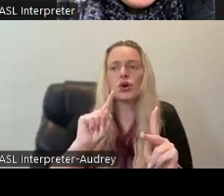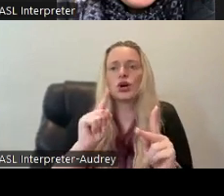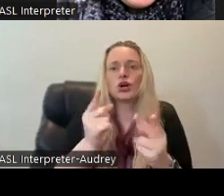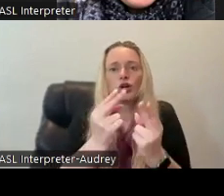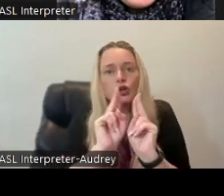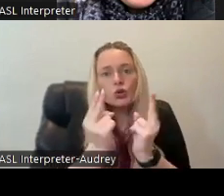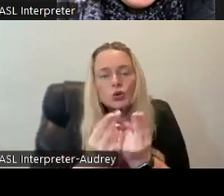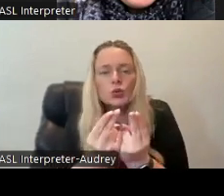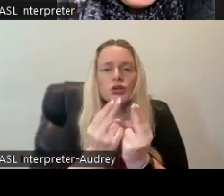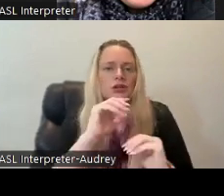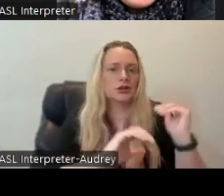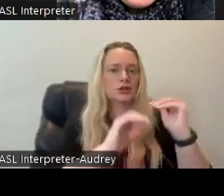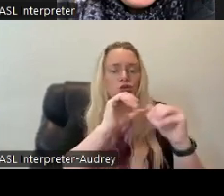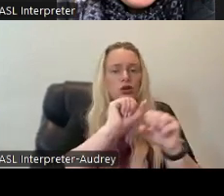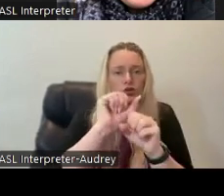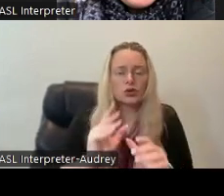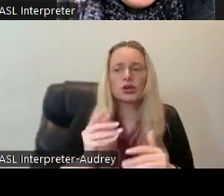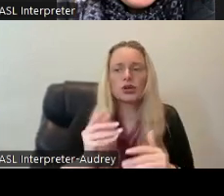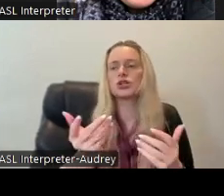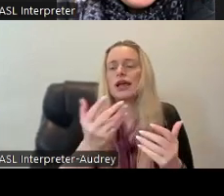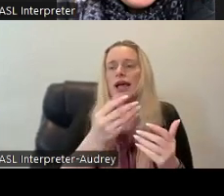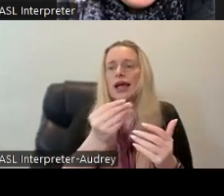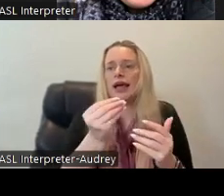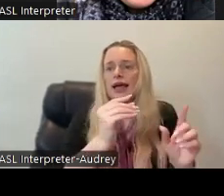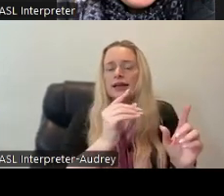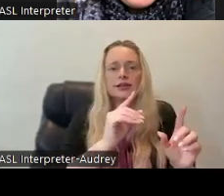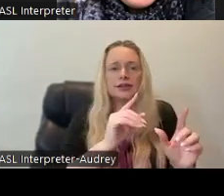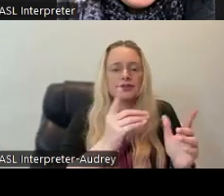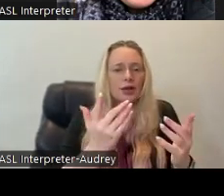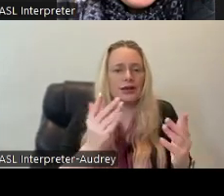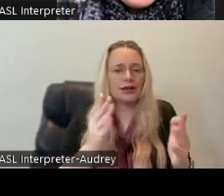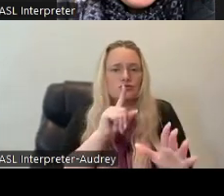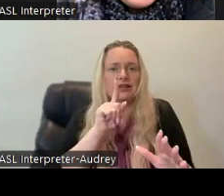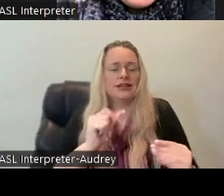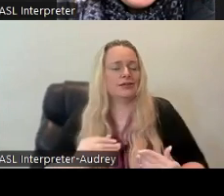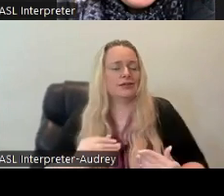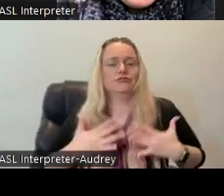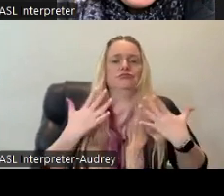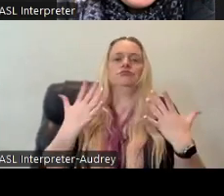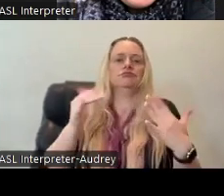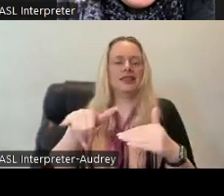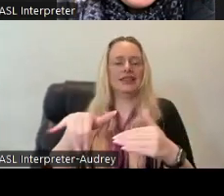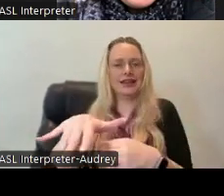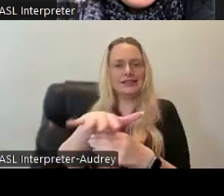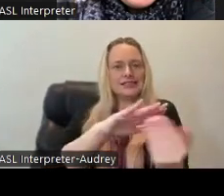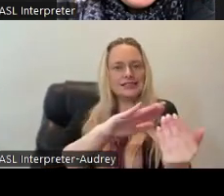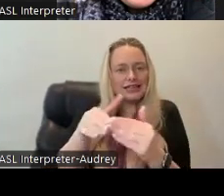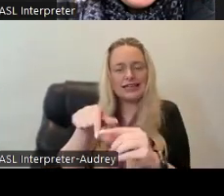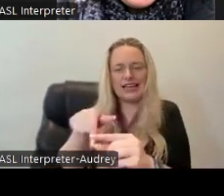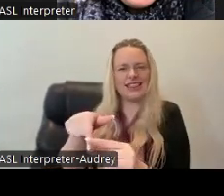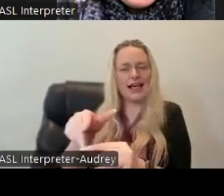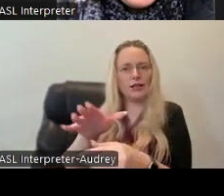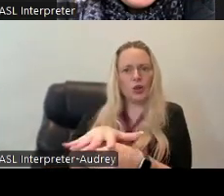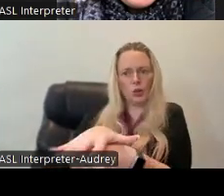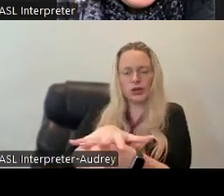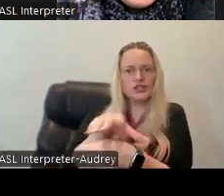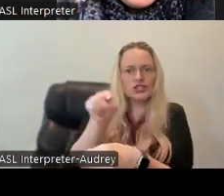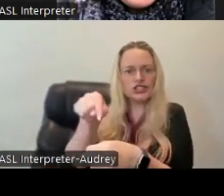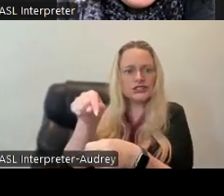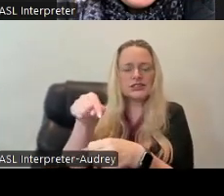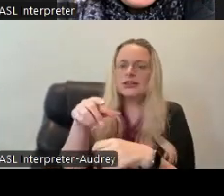union construction and just the vitality of the city and the location. I mean,